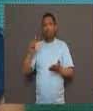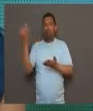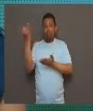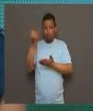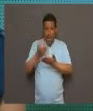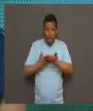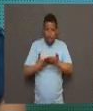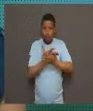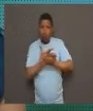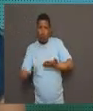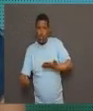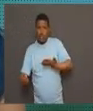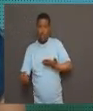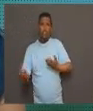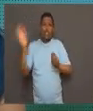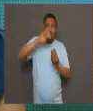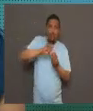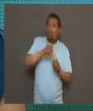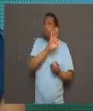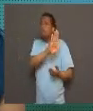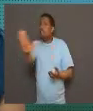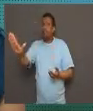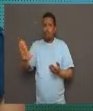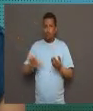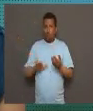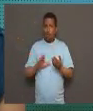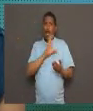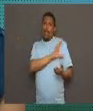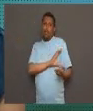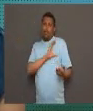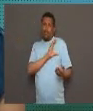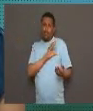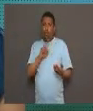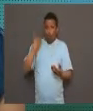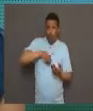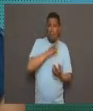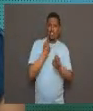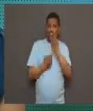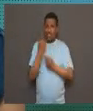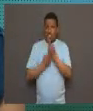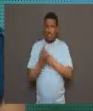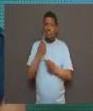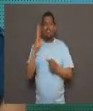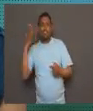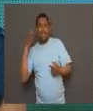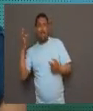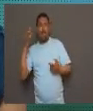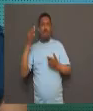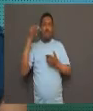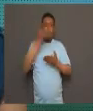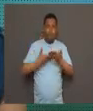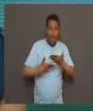projection, including its characteristics. We discussed the types of